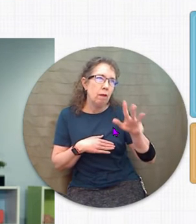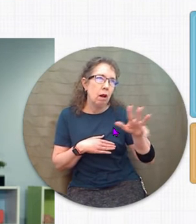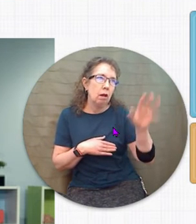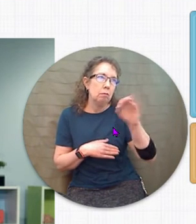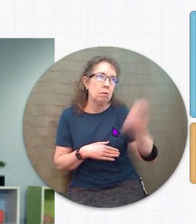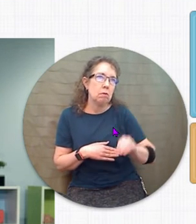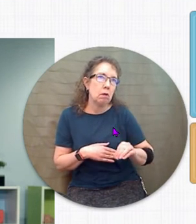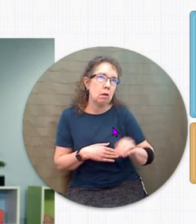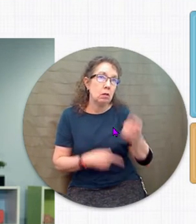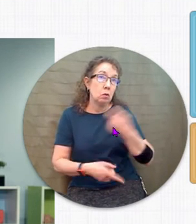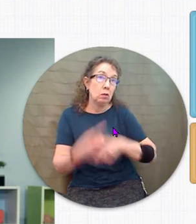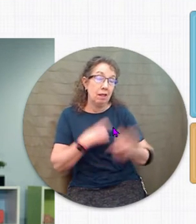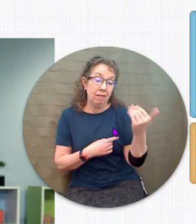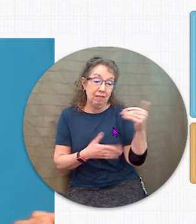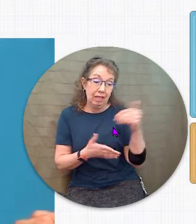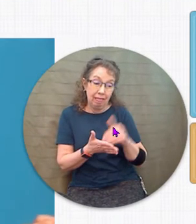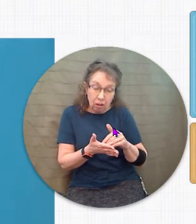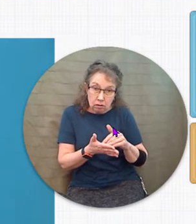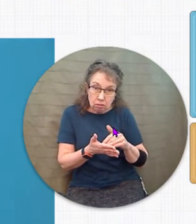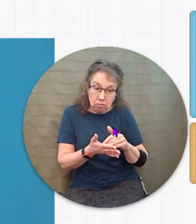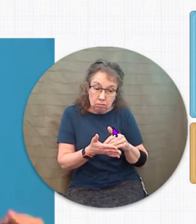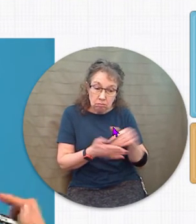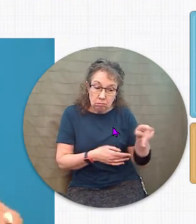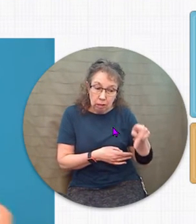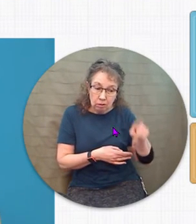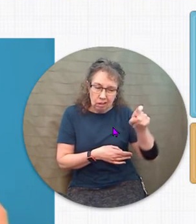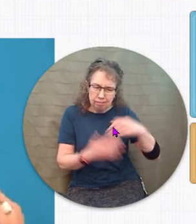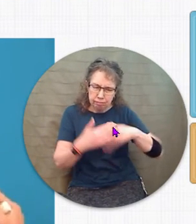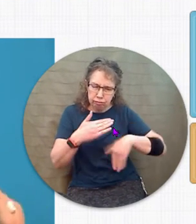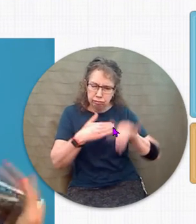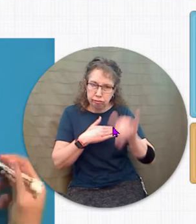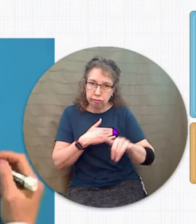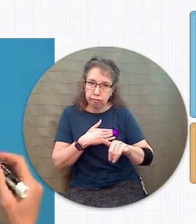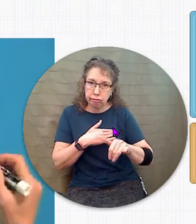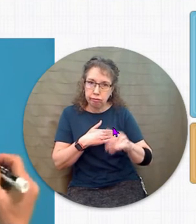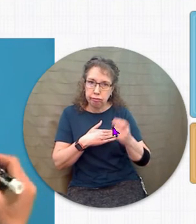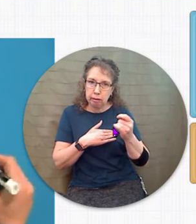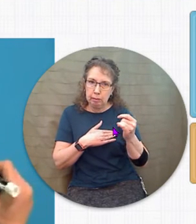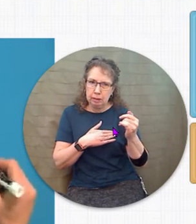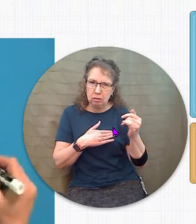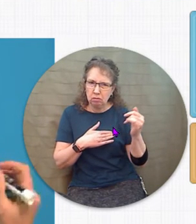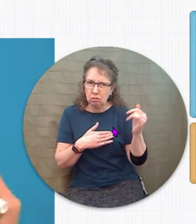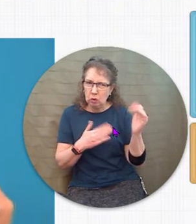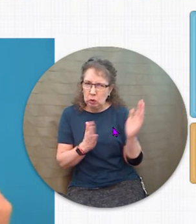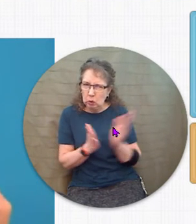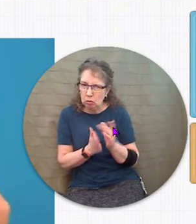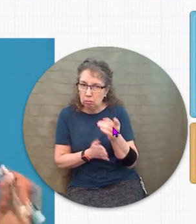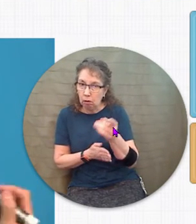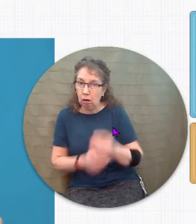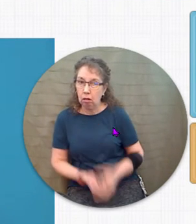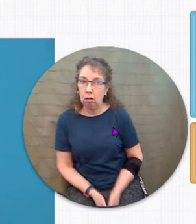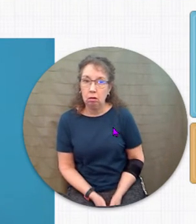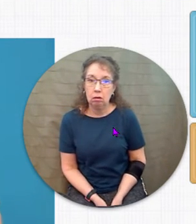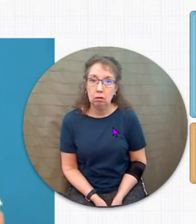So instead of 15,000 pounds, I need less than that. This is a little bit too small.